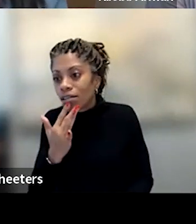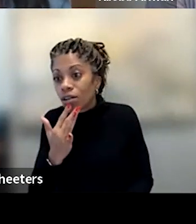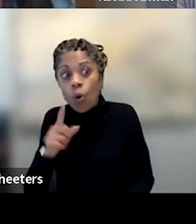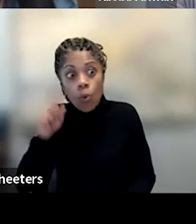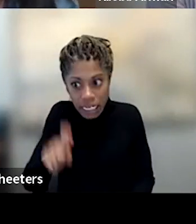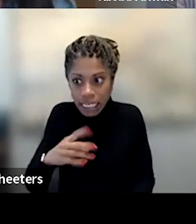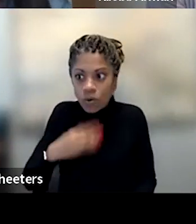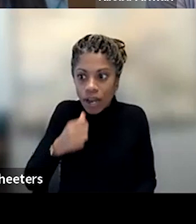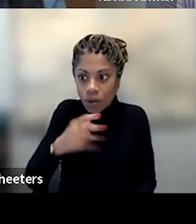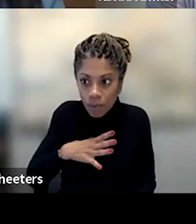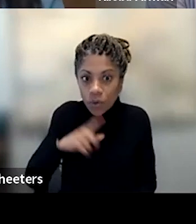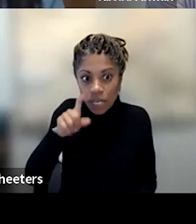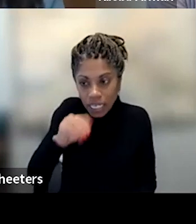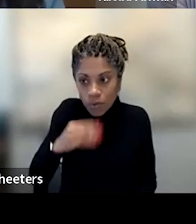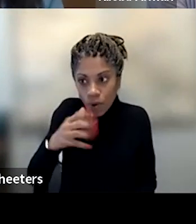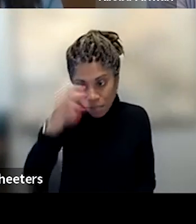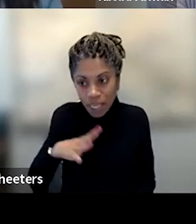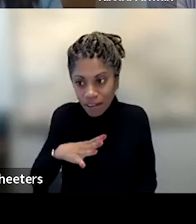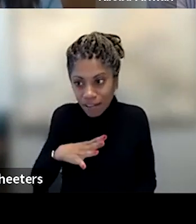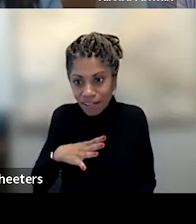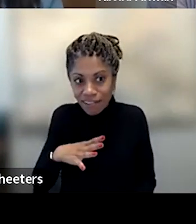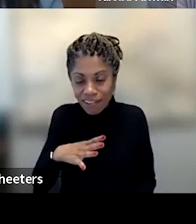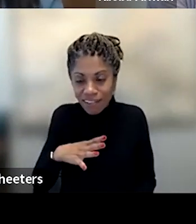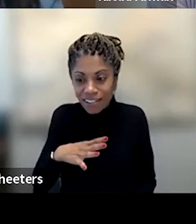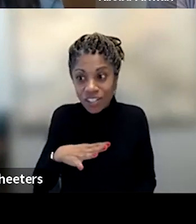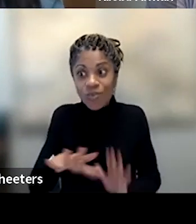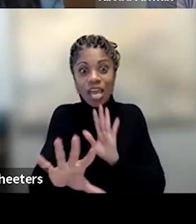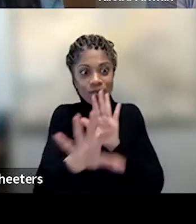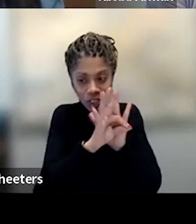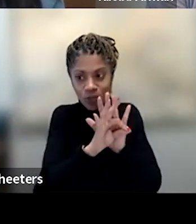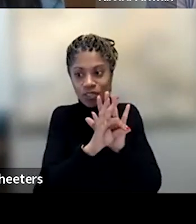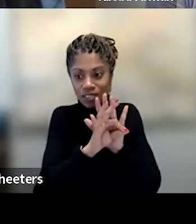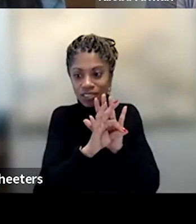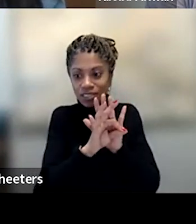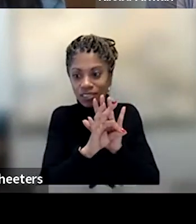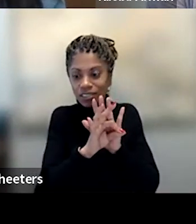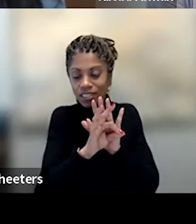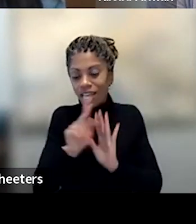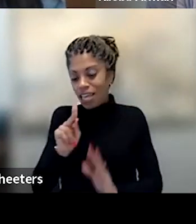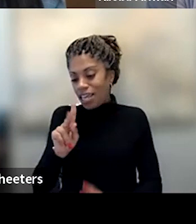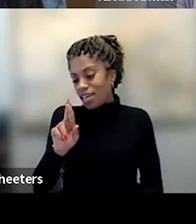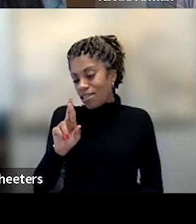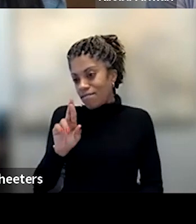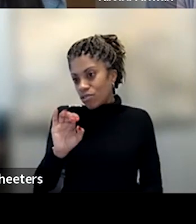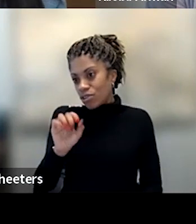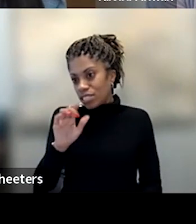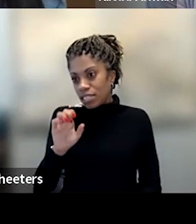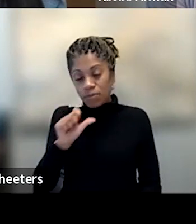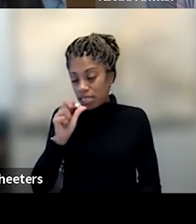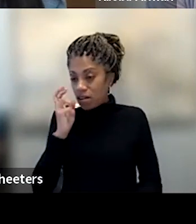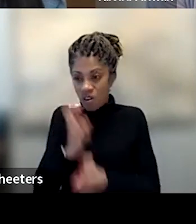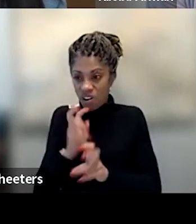we need white women. And again, for Kresge, this wasn't a hard challenge. One of our